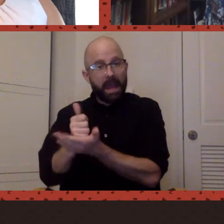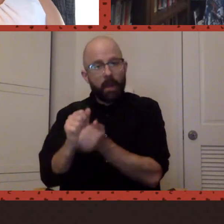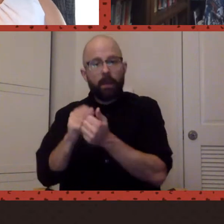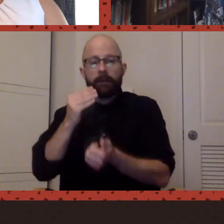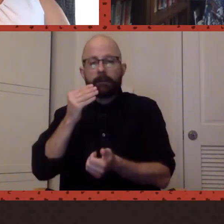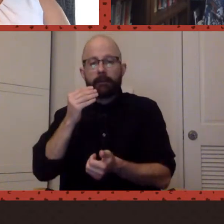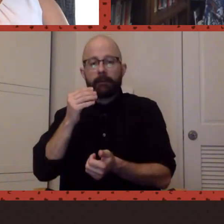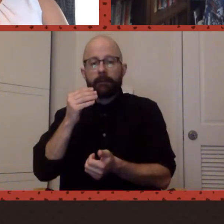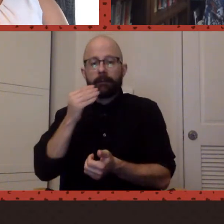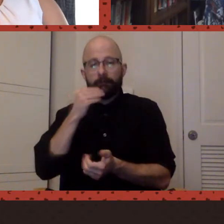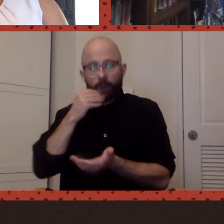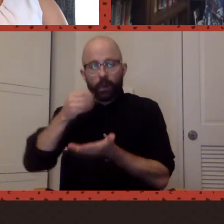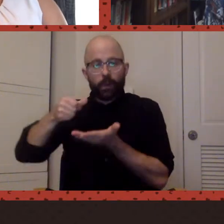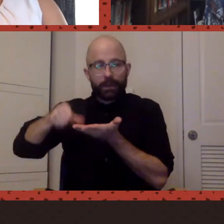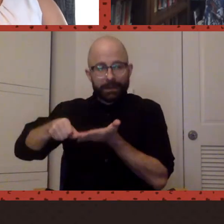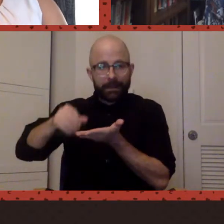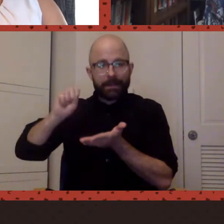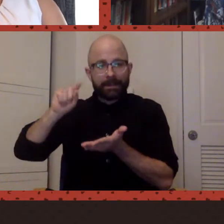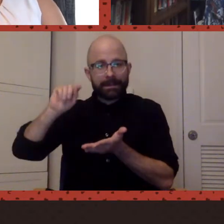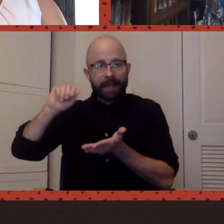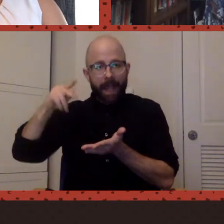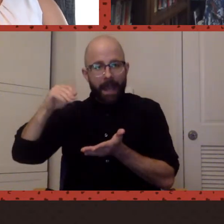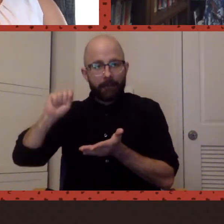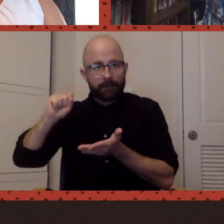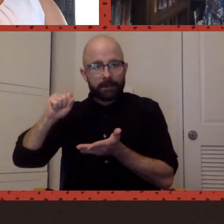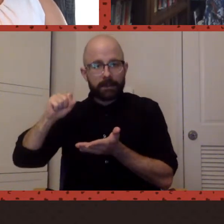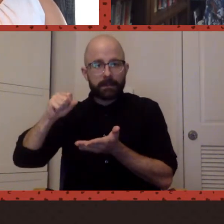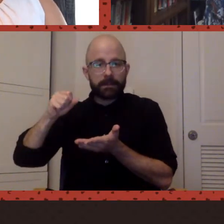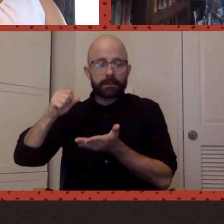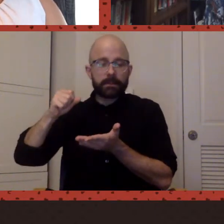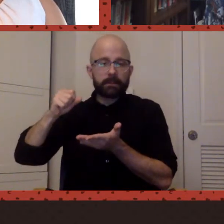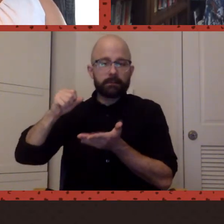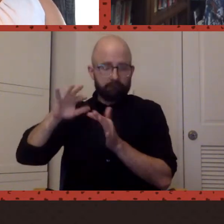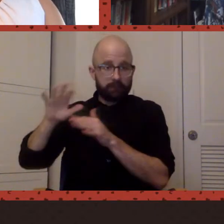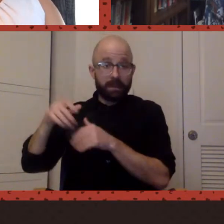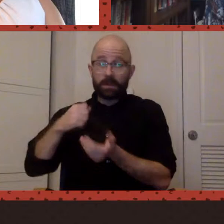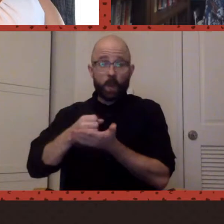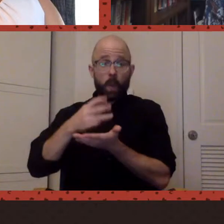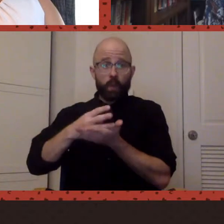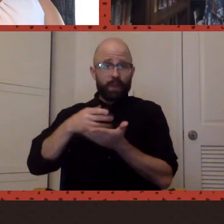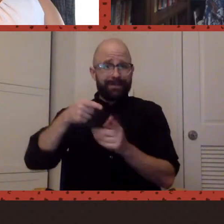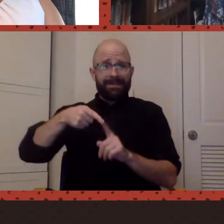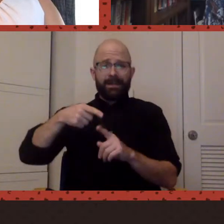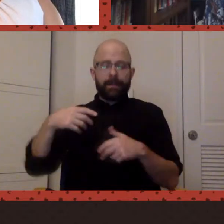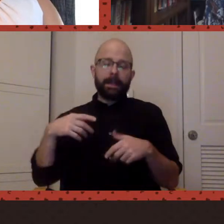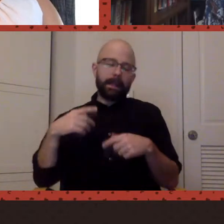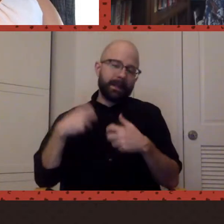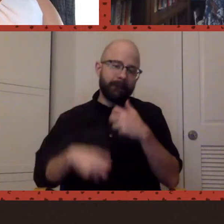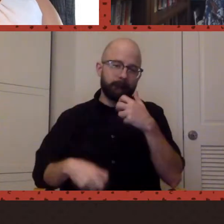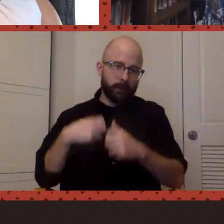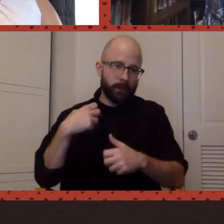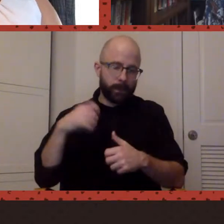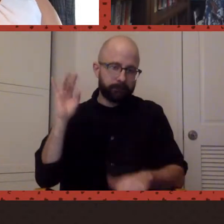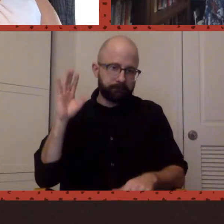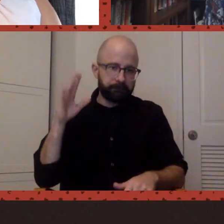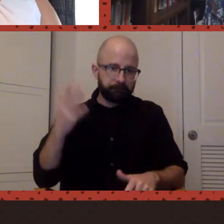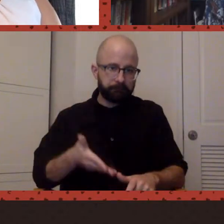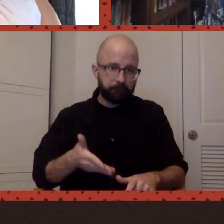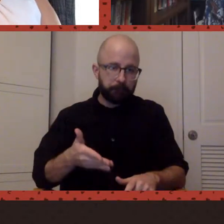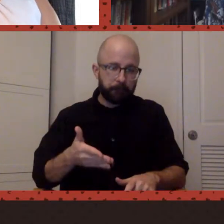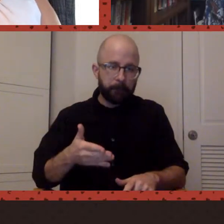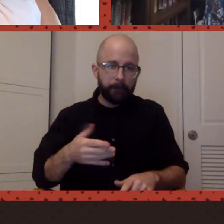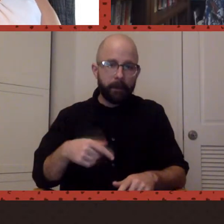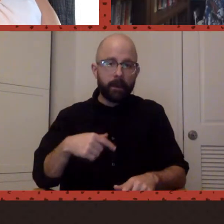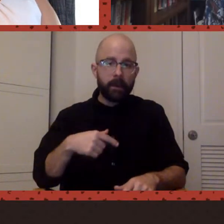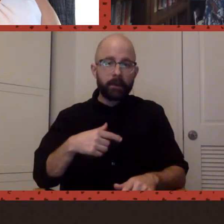things. But social work is extremely difficult, and so I